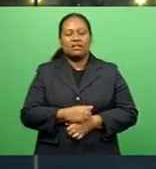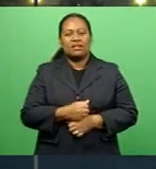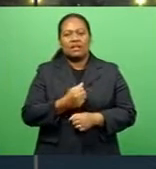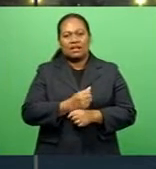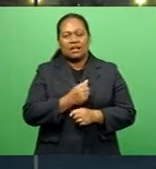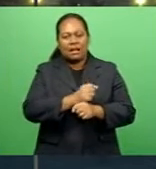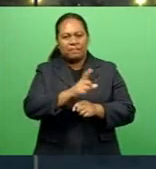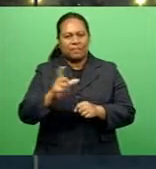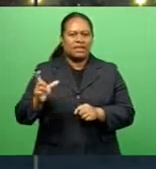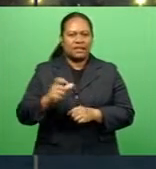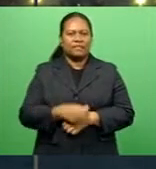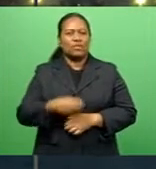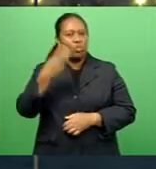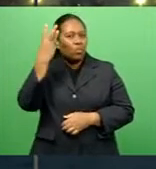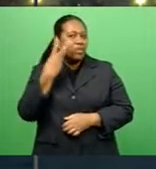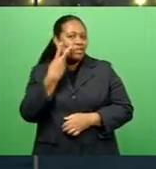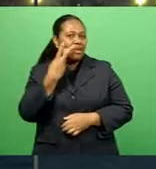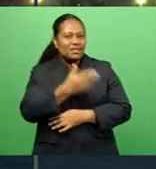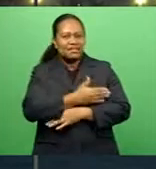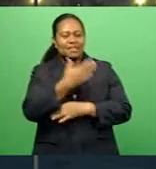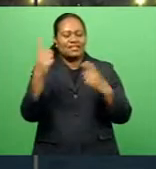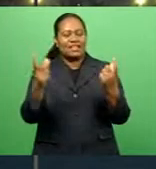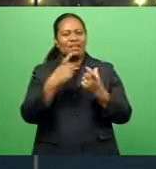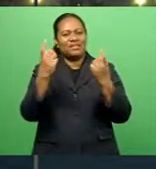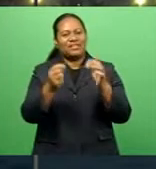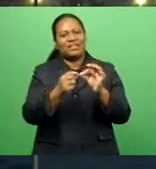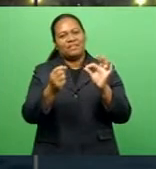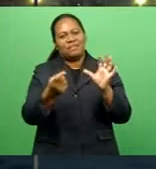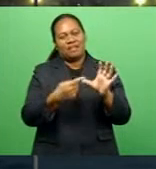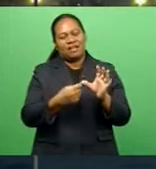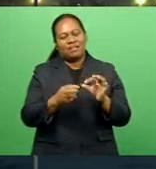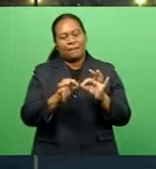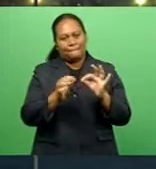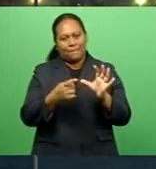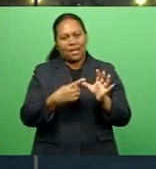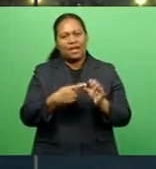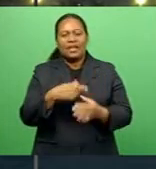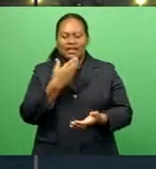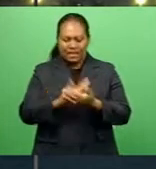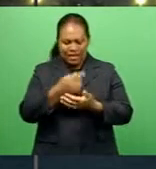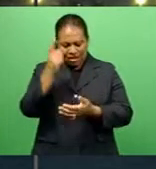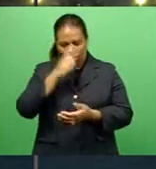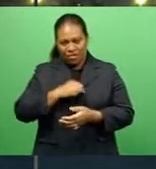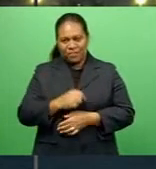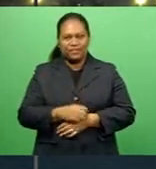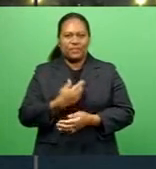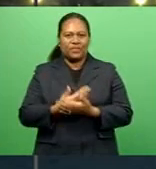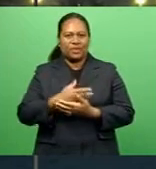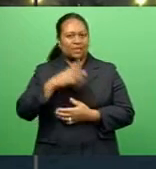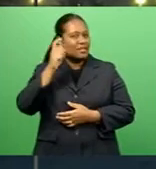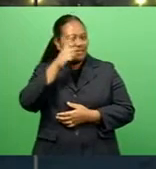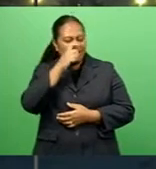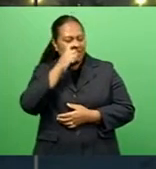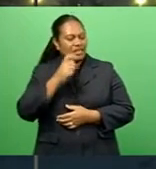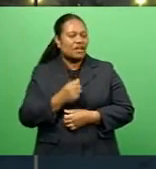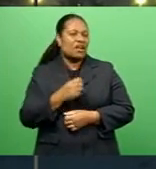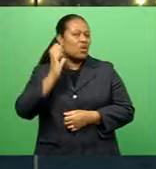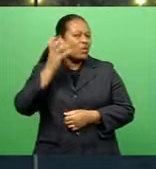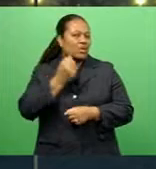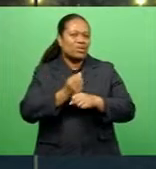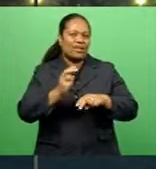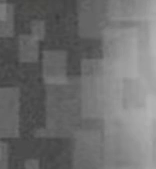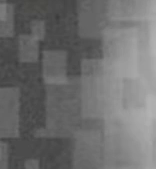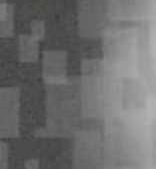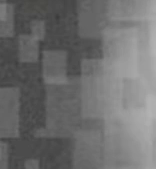and Women's Day celebrated in Ba. For these stories and others, you can tune in daily to our sister radio station, Gold FM. To our